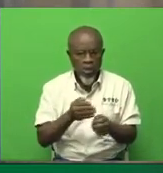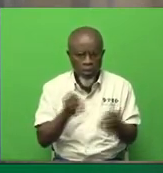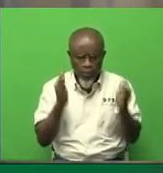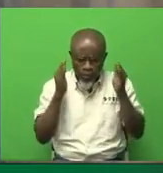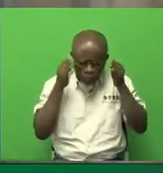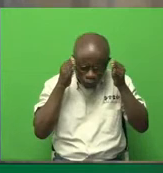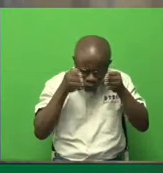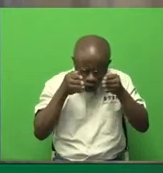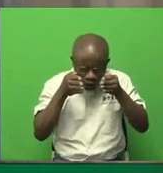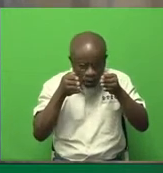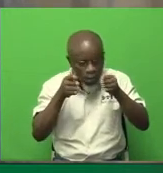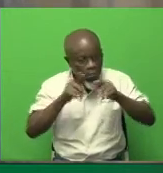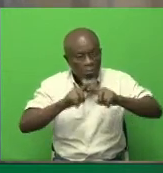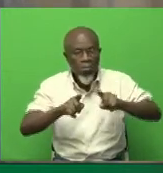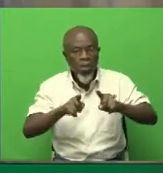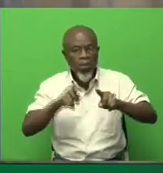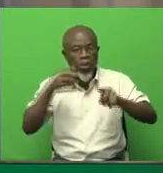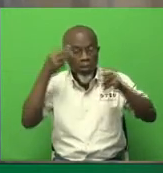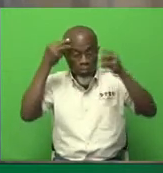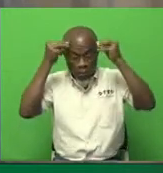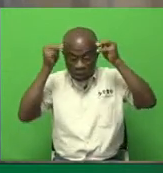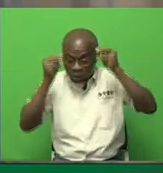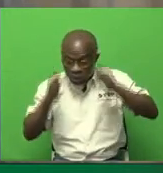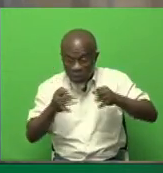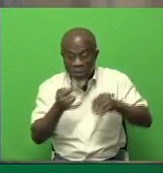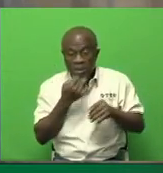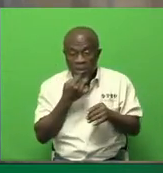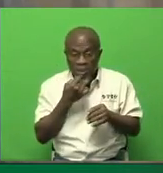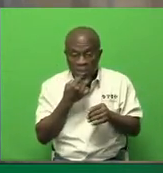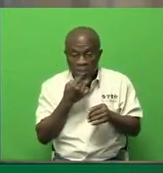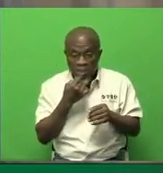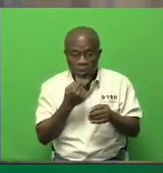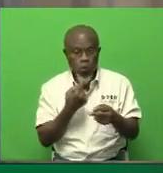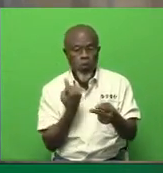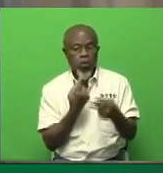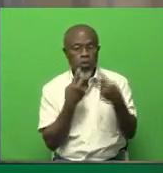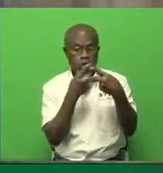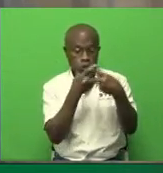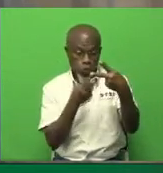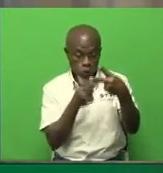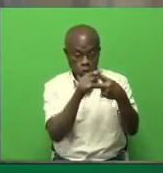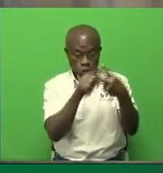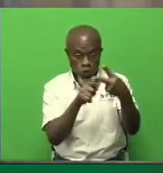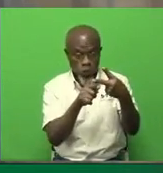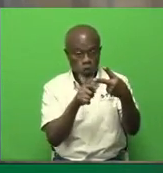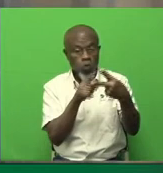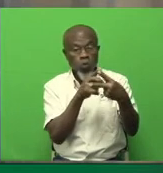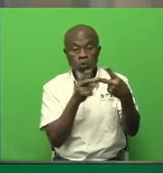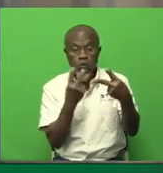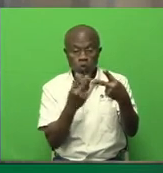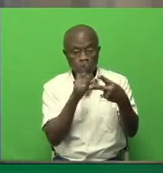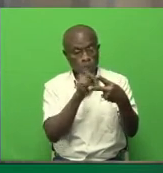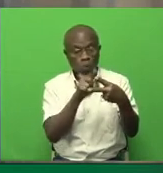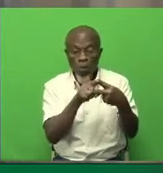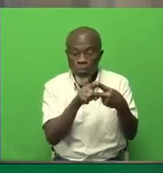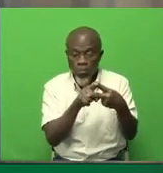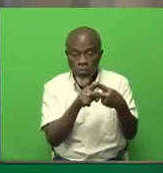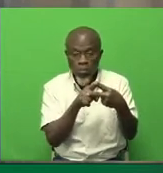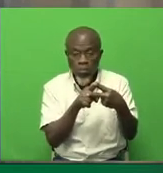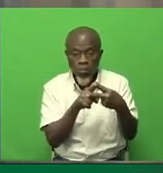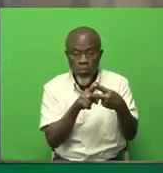business the minister announced two initiatives to help with the ease of doing business one